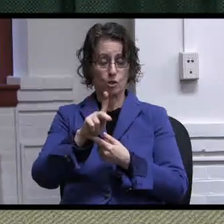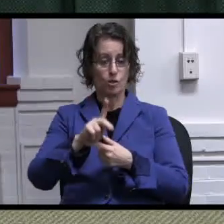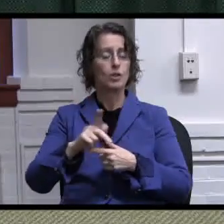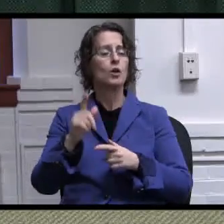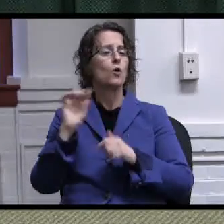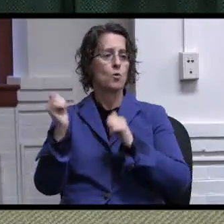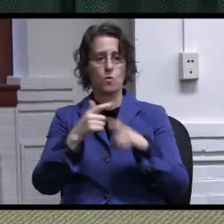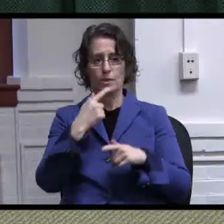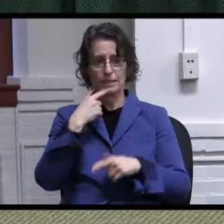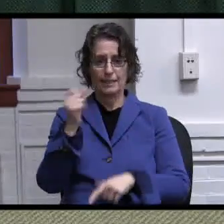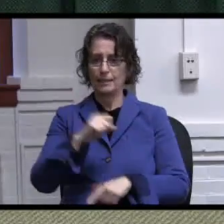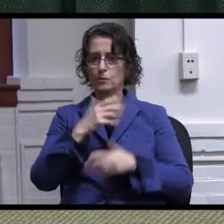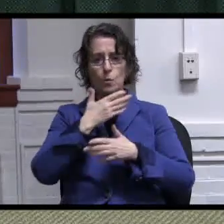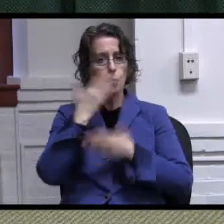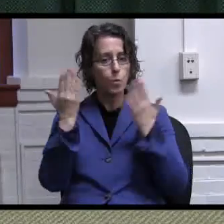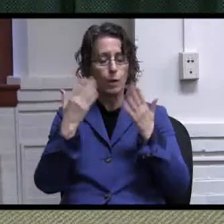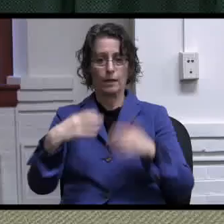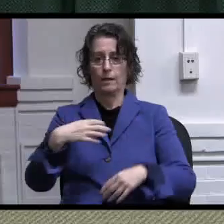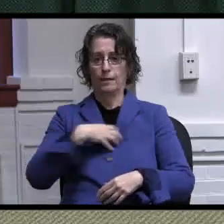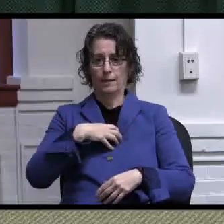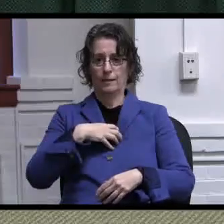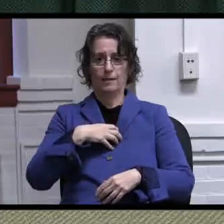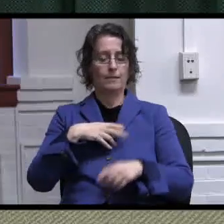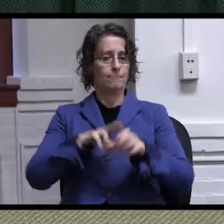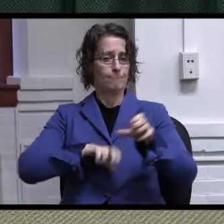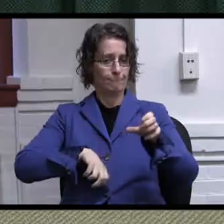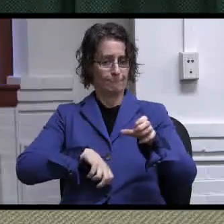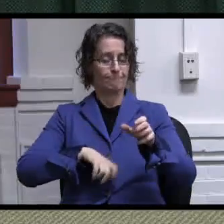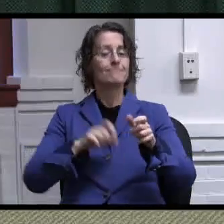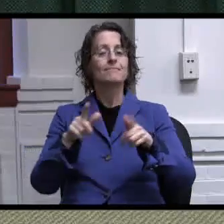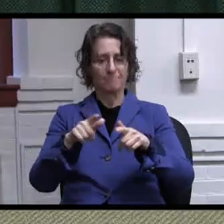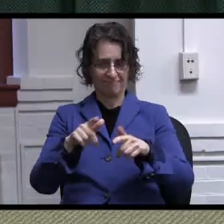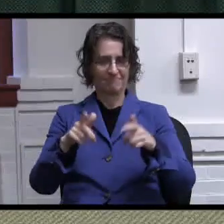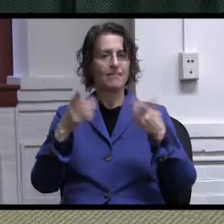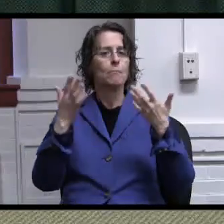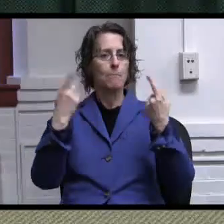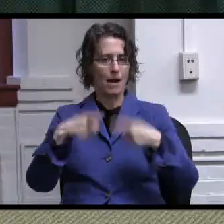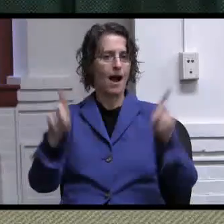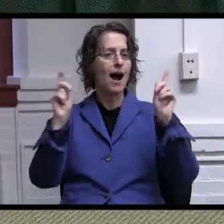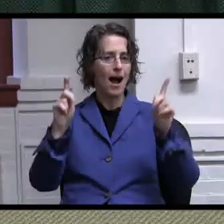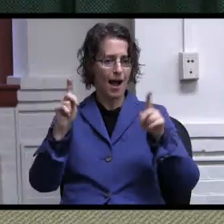opposed? Anyone abstaining? Tim Wessel is the clerk of the board.